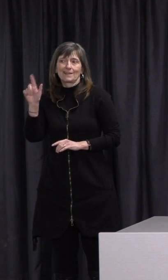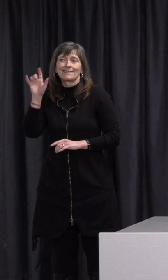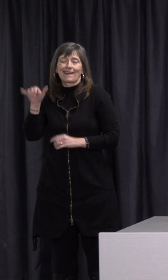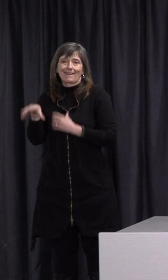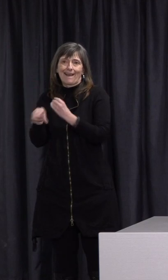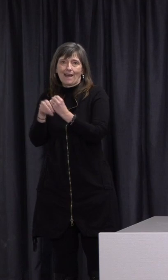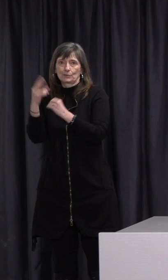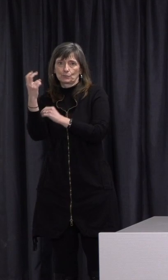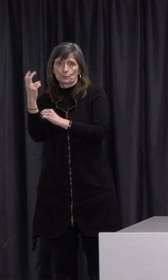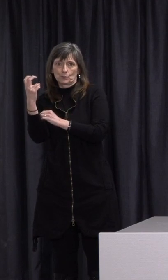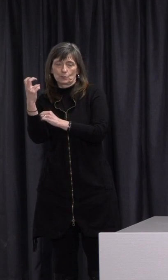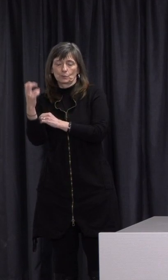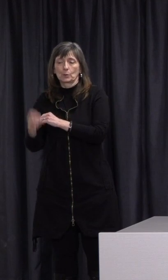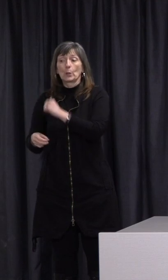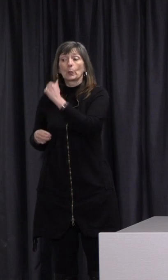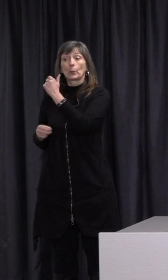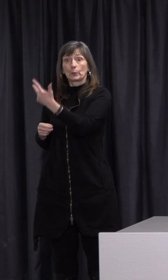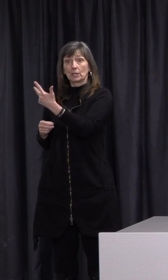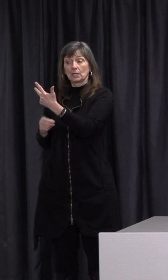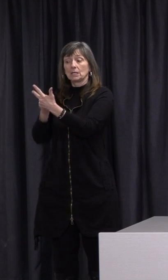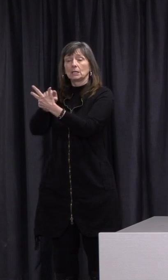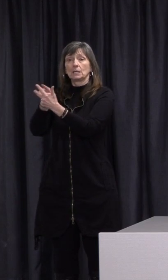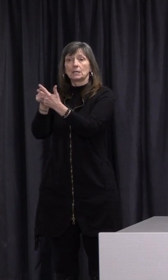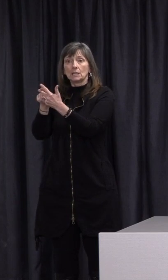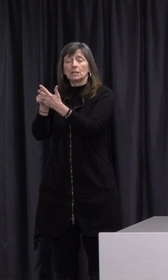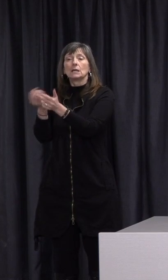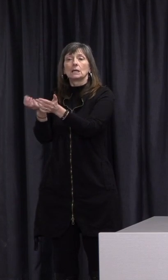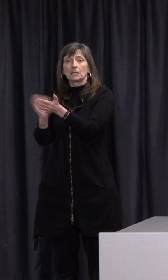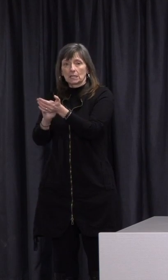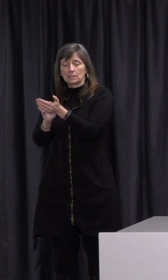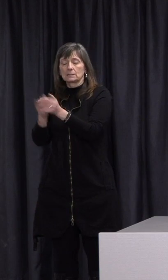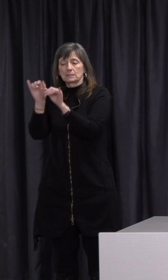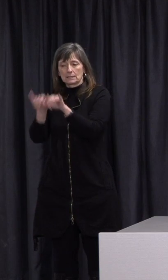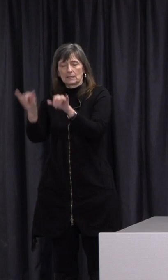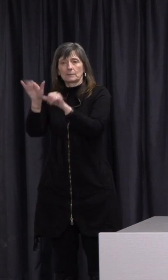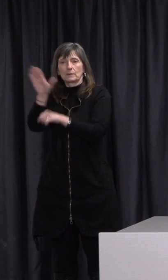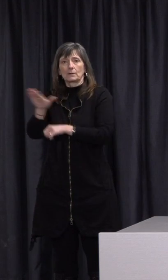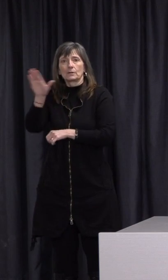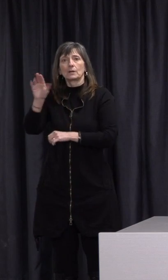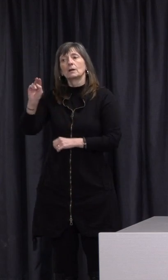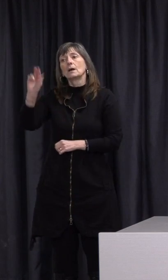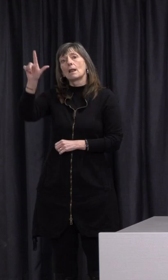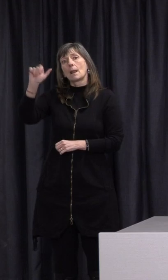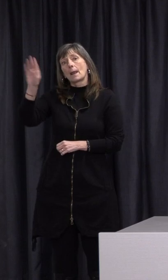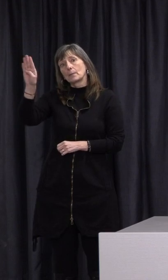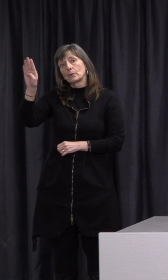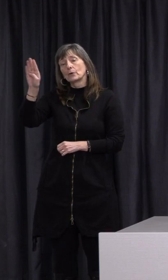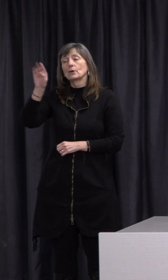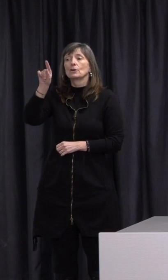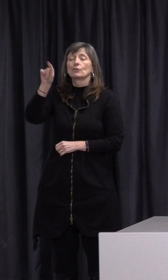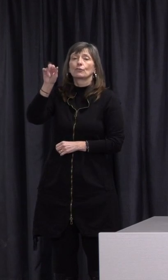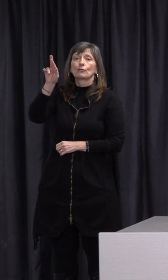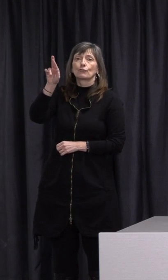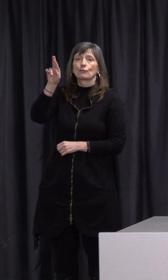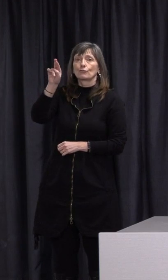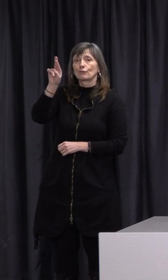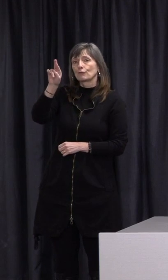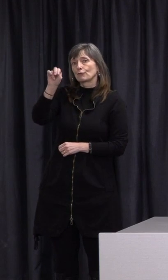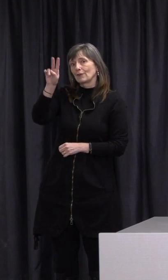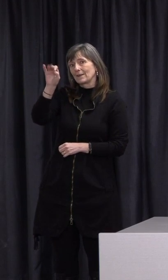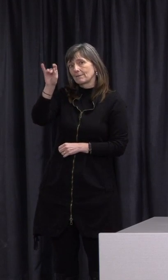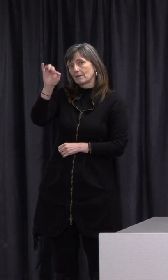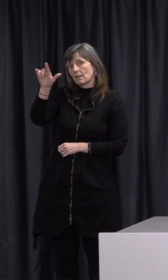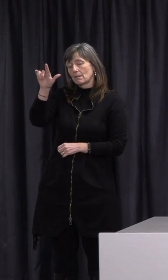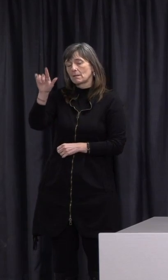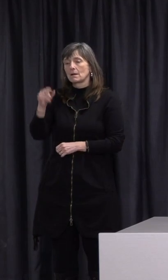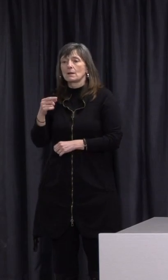advisory. These 3 cases are located within Labrador-Grenfell Health Region. They're 2 women, 1 man. These